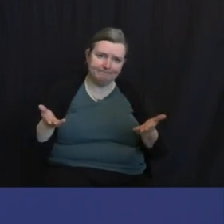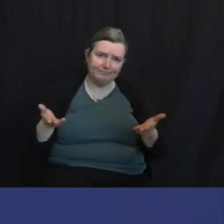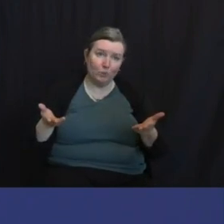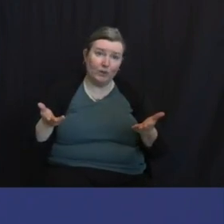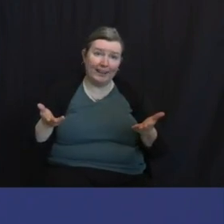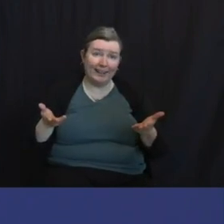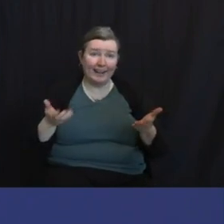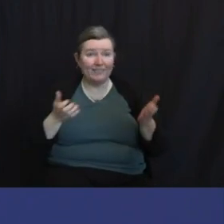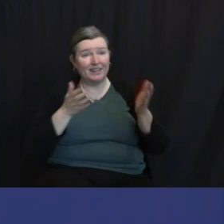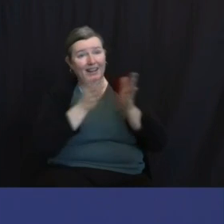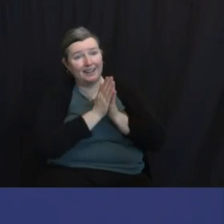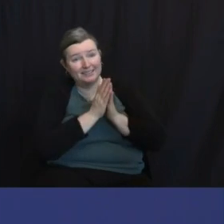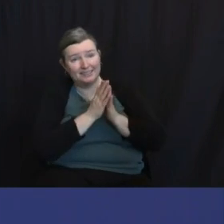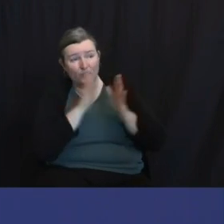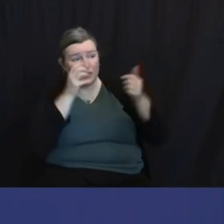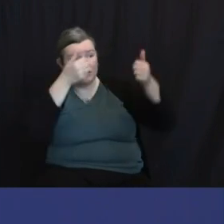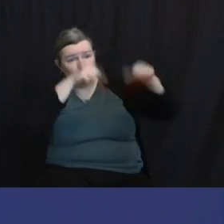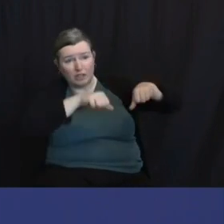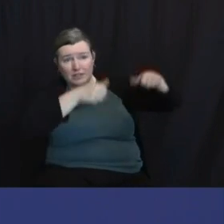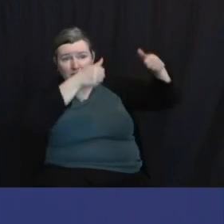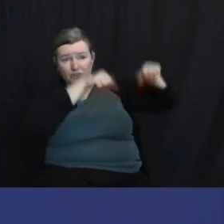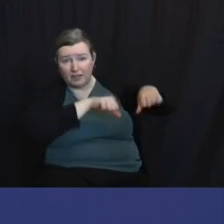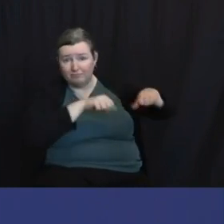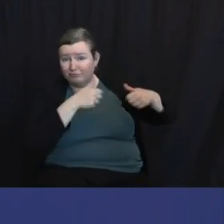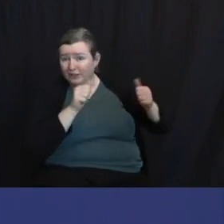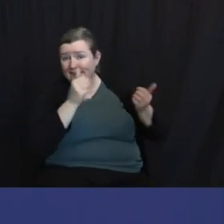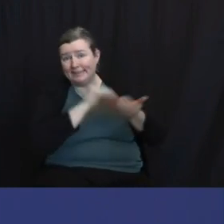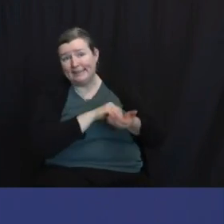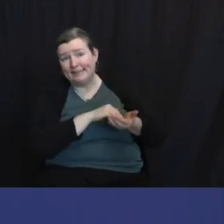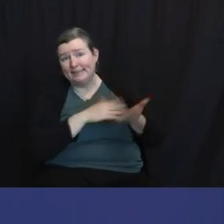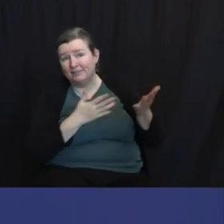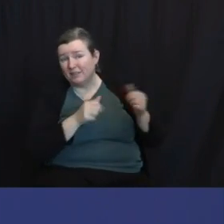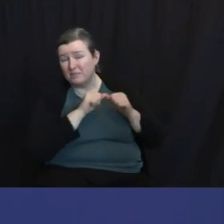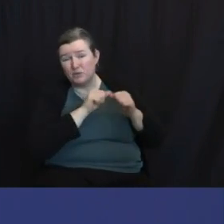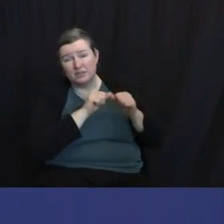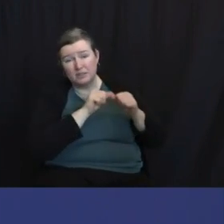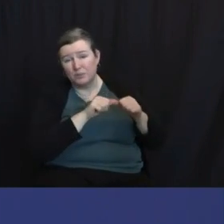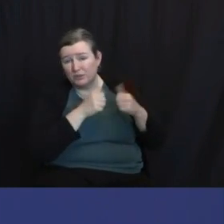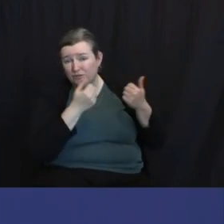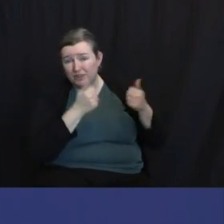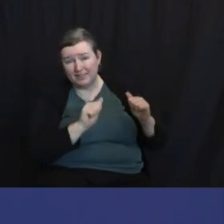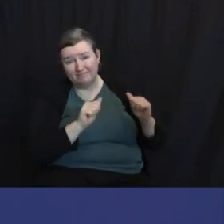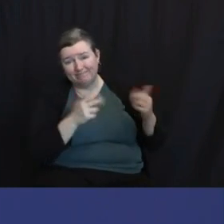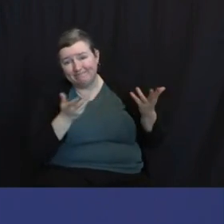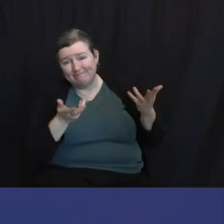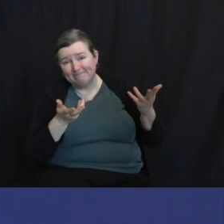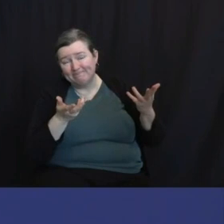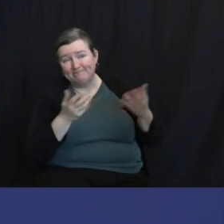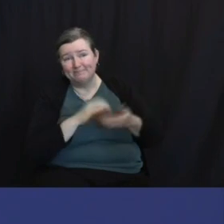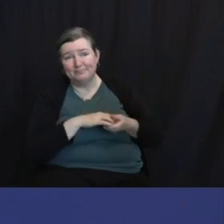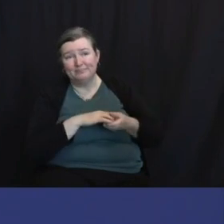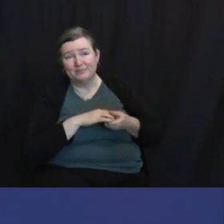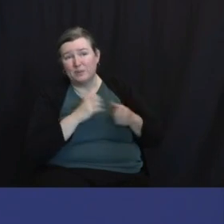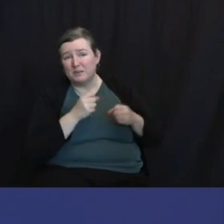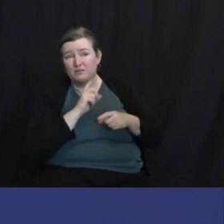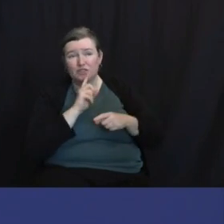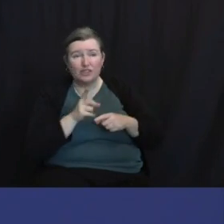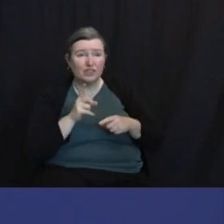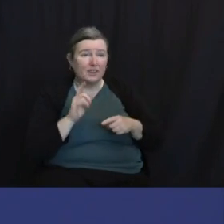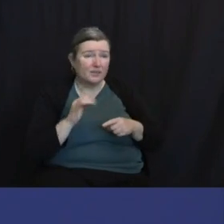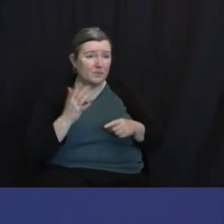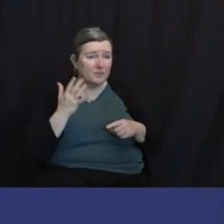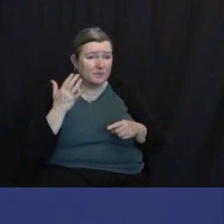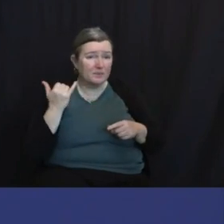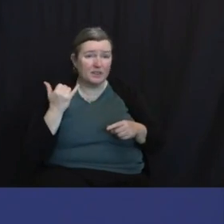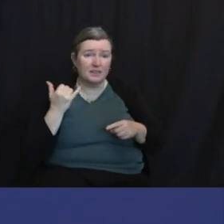try again. And we want to make sure, because Angelica and her colleagues, and I think educators and